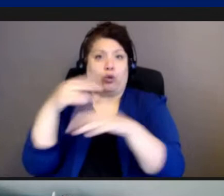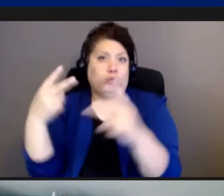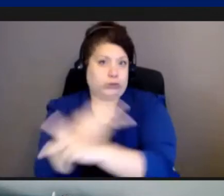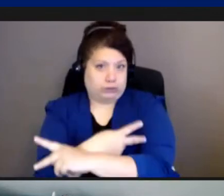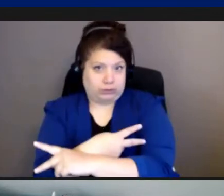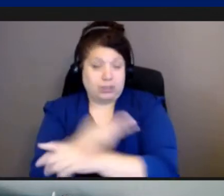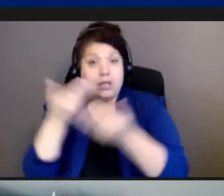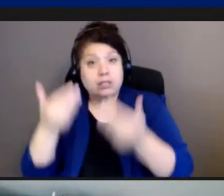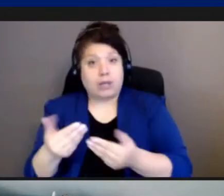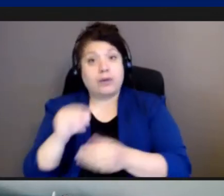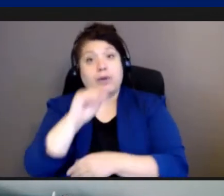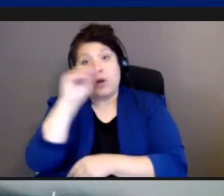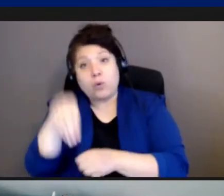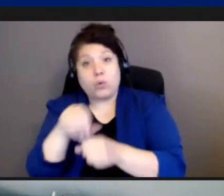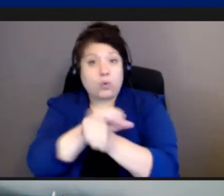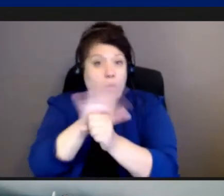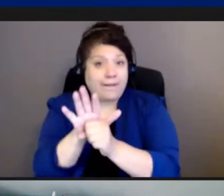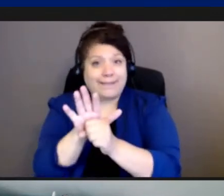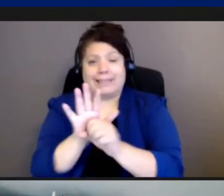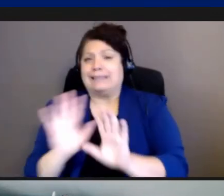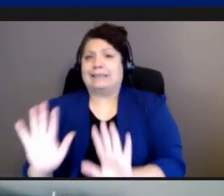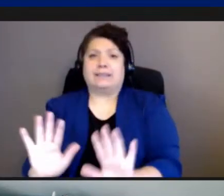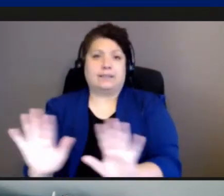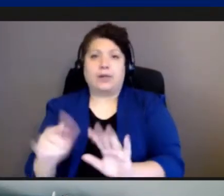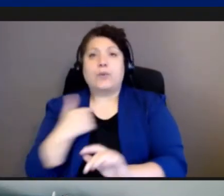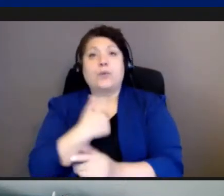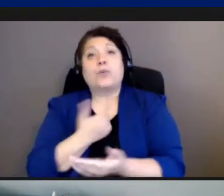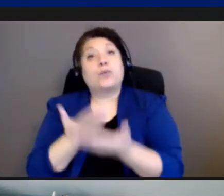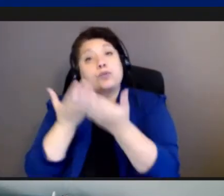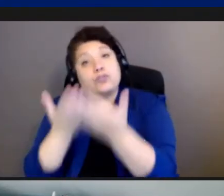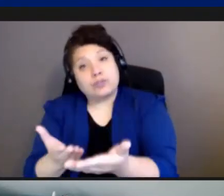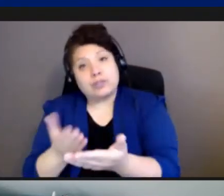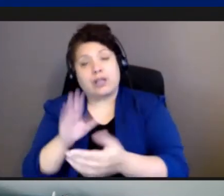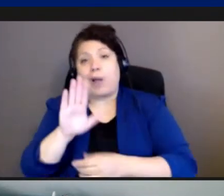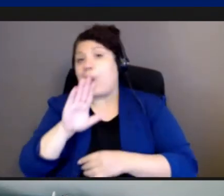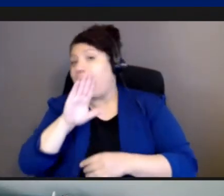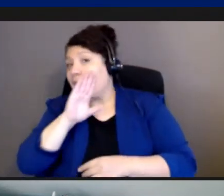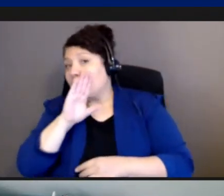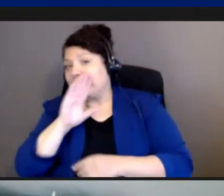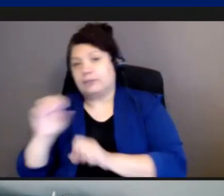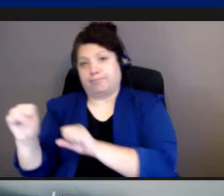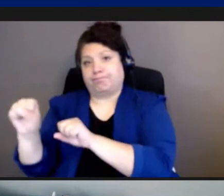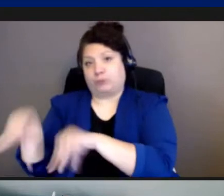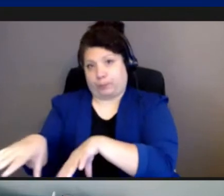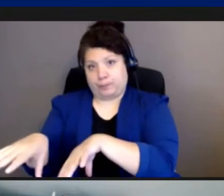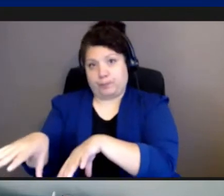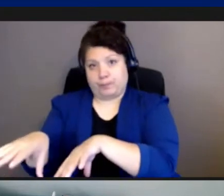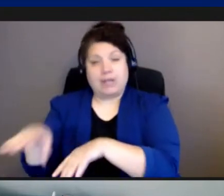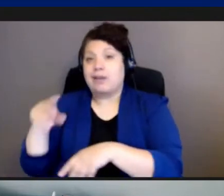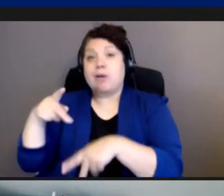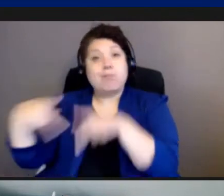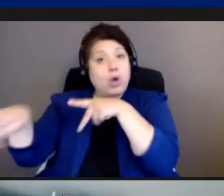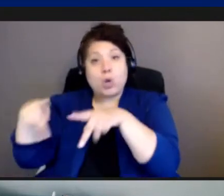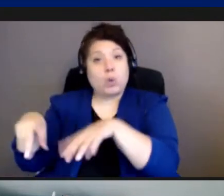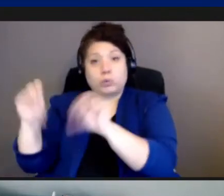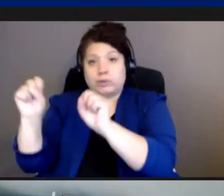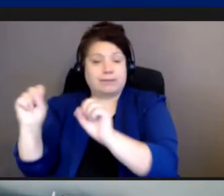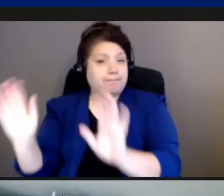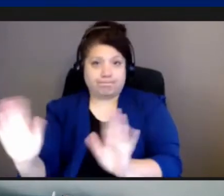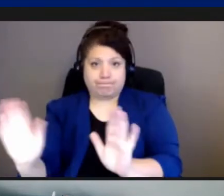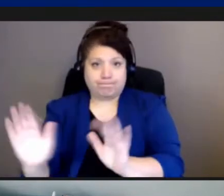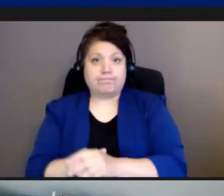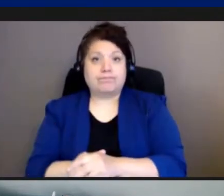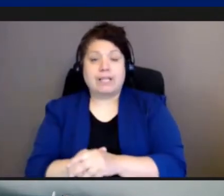we're strongly recommending cancel any sort of Halloween parties of that nature. At the other end